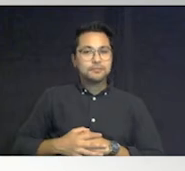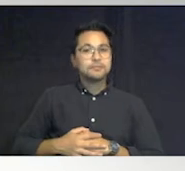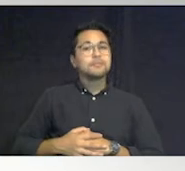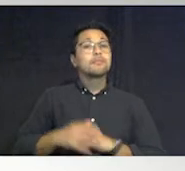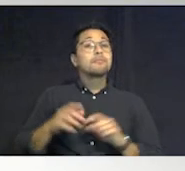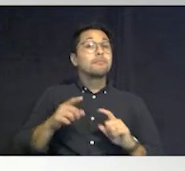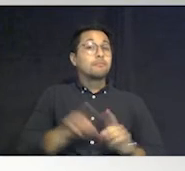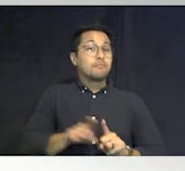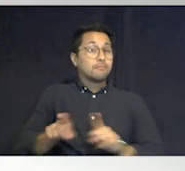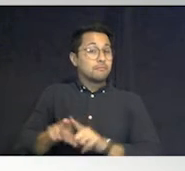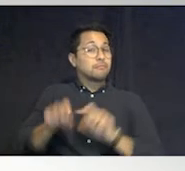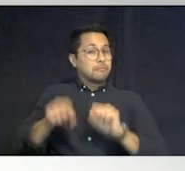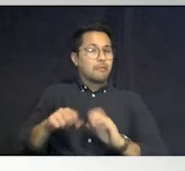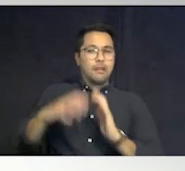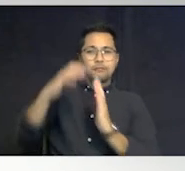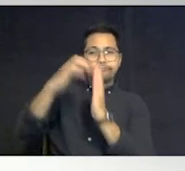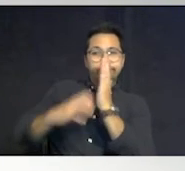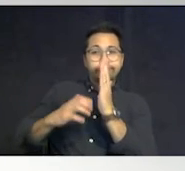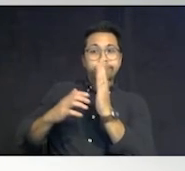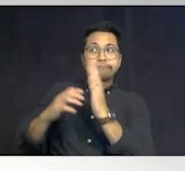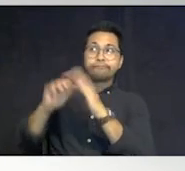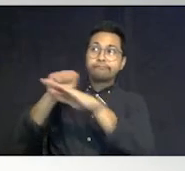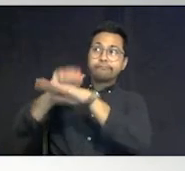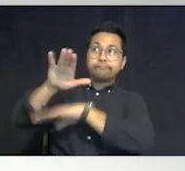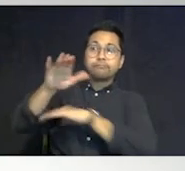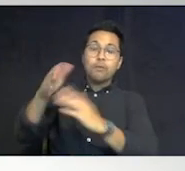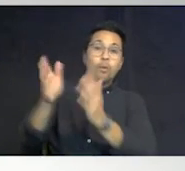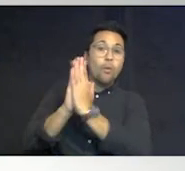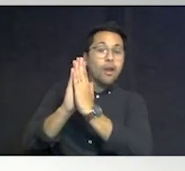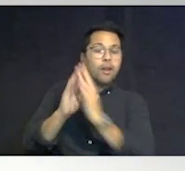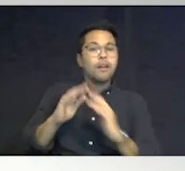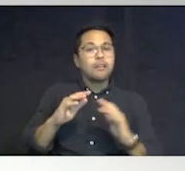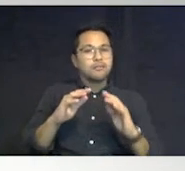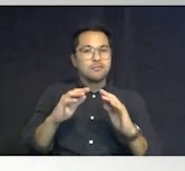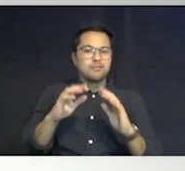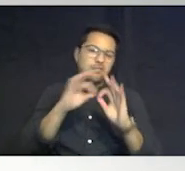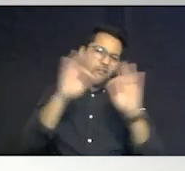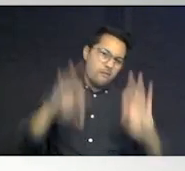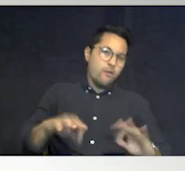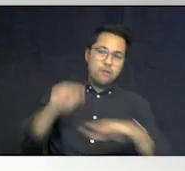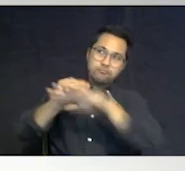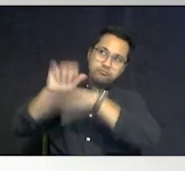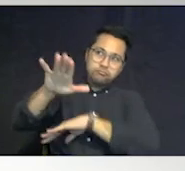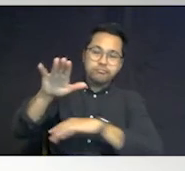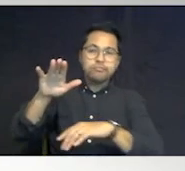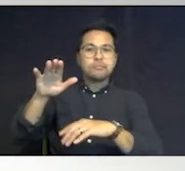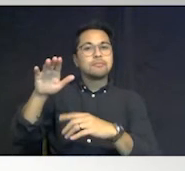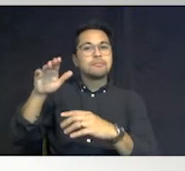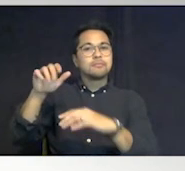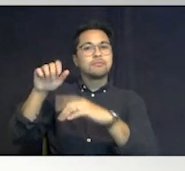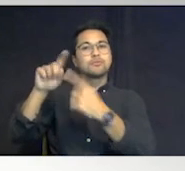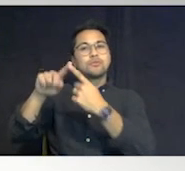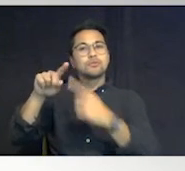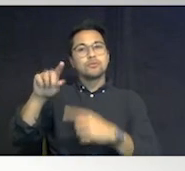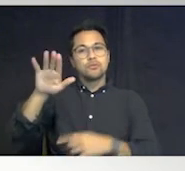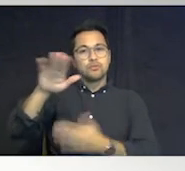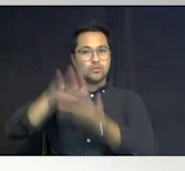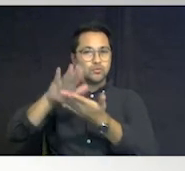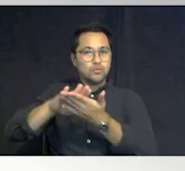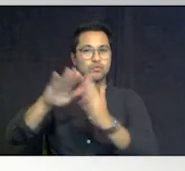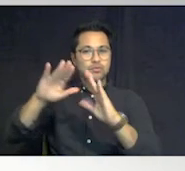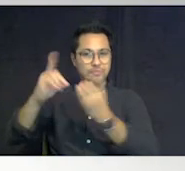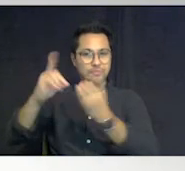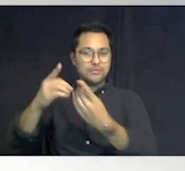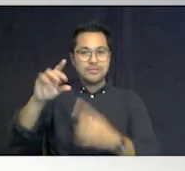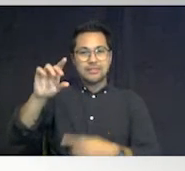mediation@fldoe.org. You may also submit a request by submitting a completed form to your local school district's ESE office.